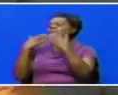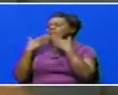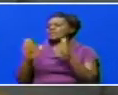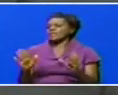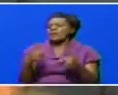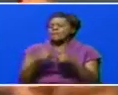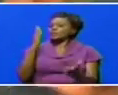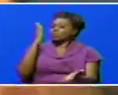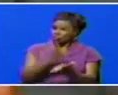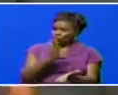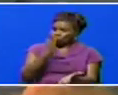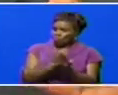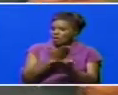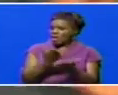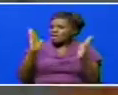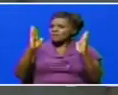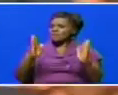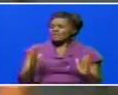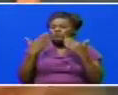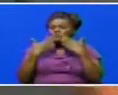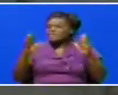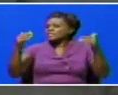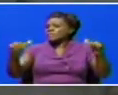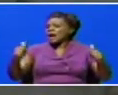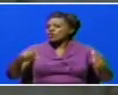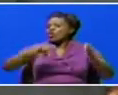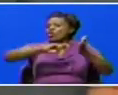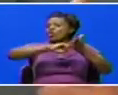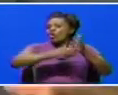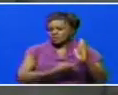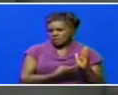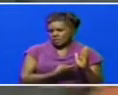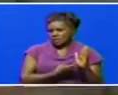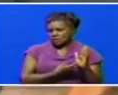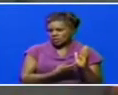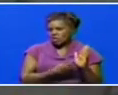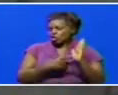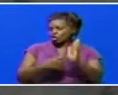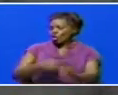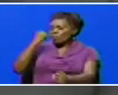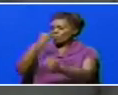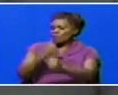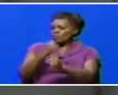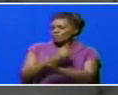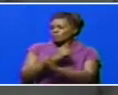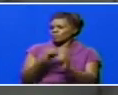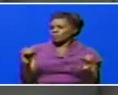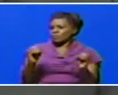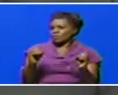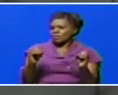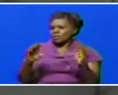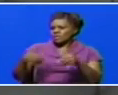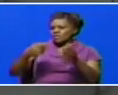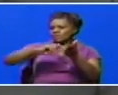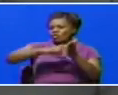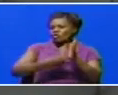one thing for sure is anybody who has not completed any contract here or who have shown non-performance, we are not giving them any